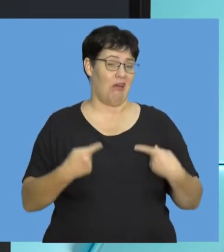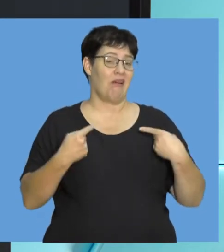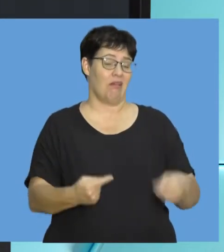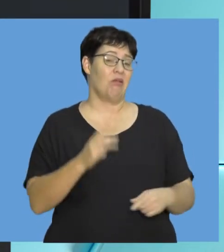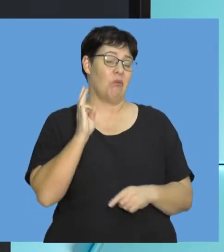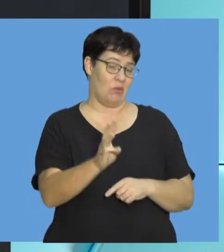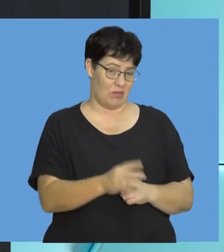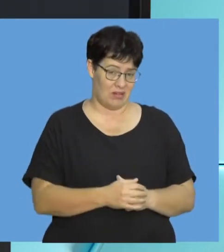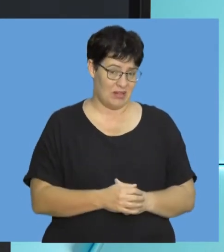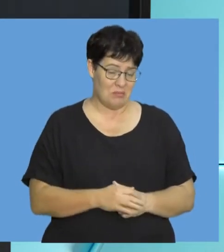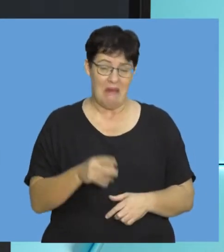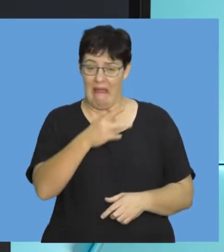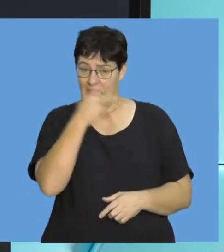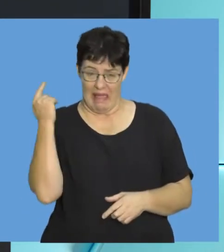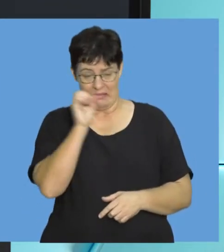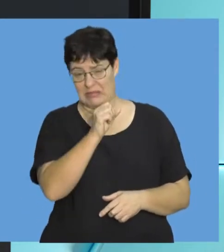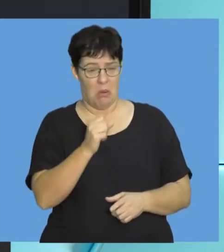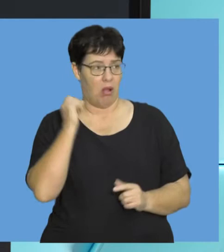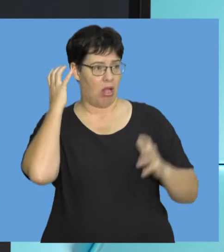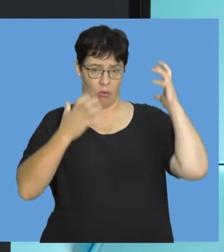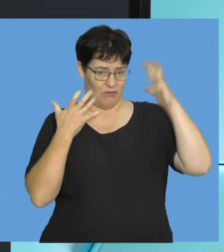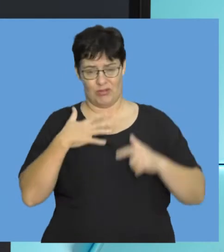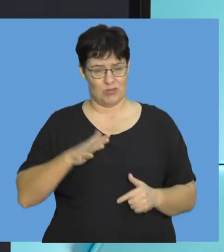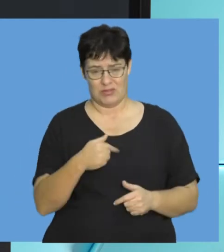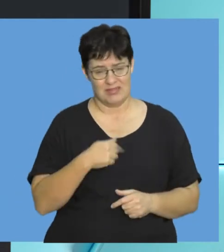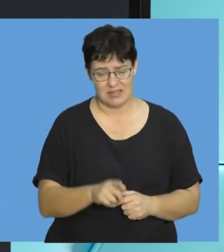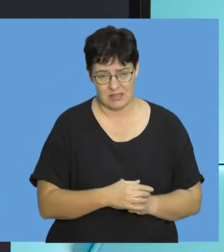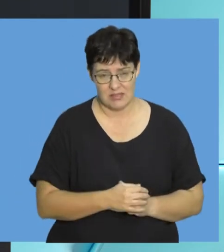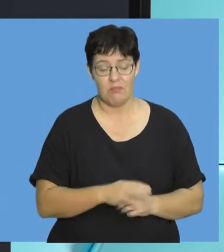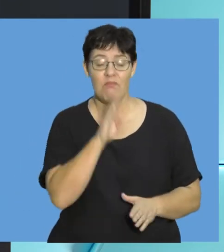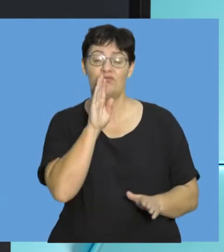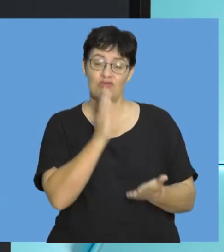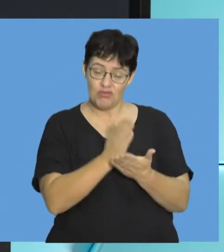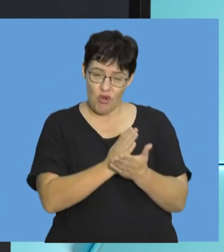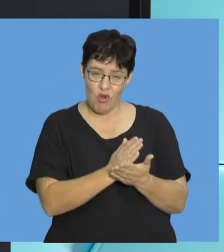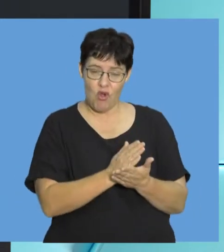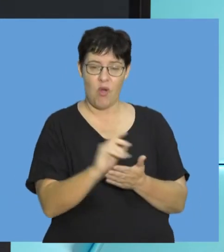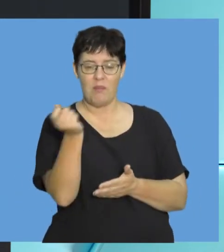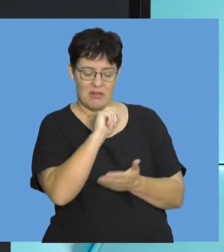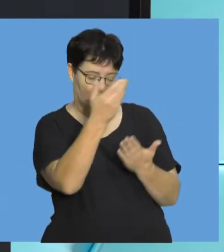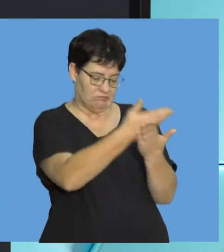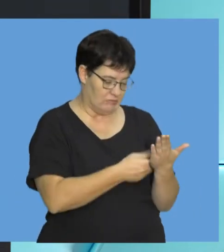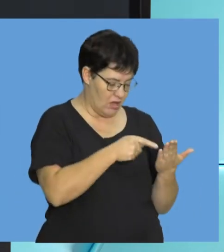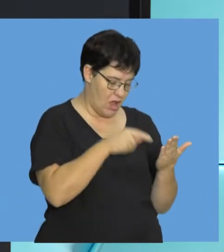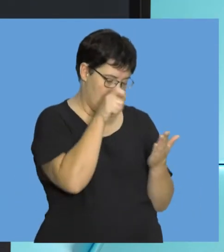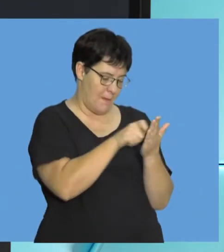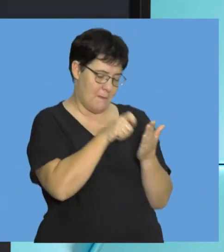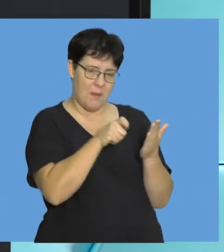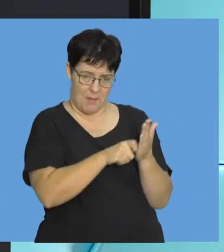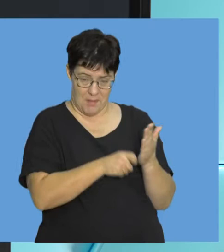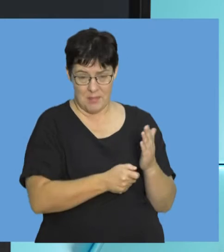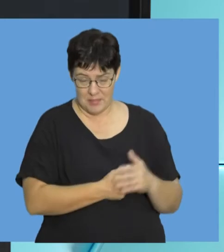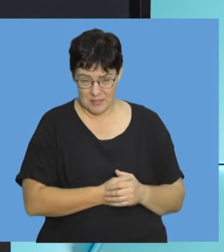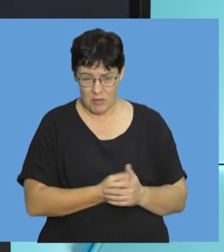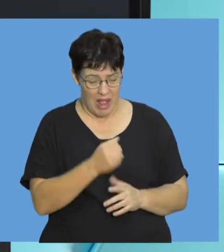I would really hate it for you to be lost. So make sure that you have your pen and paper, or your pencil rather, so that you can erase wherever